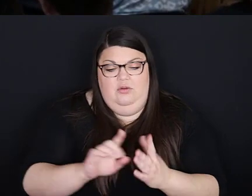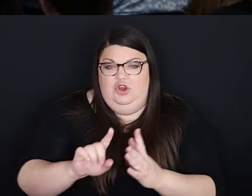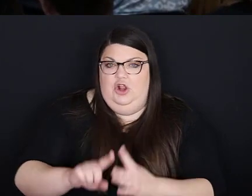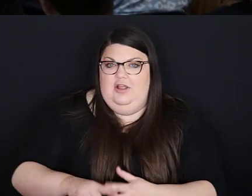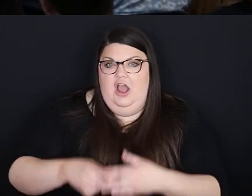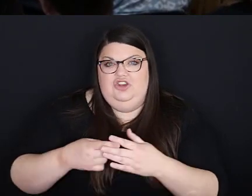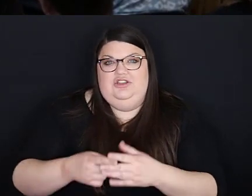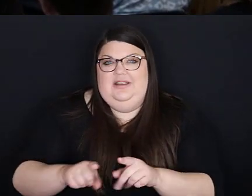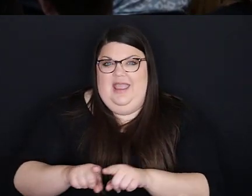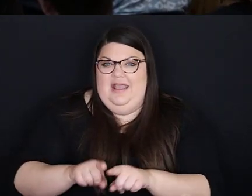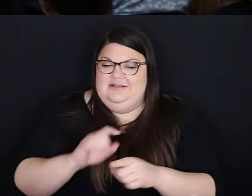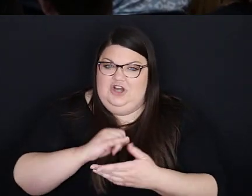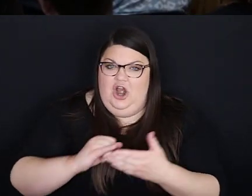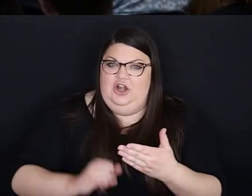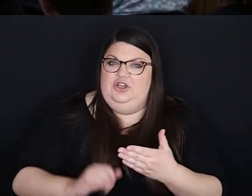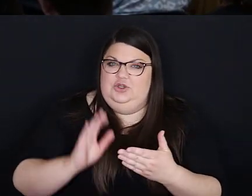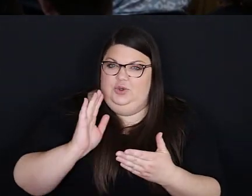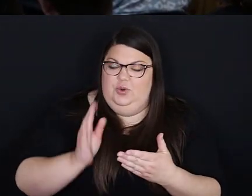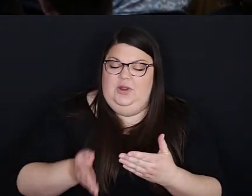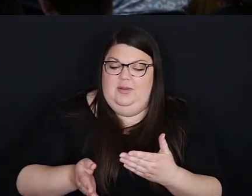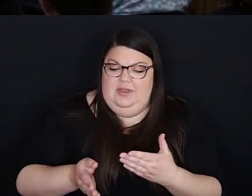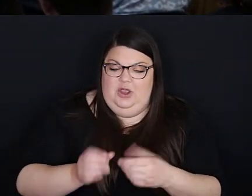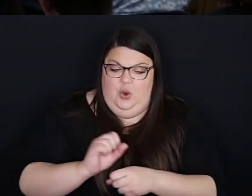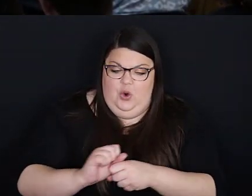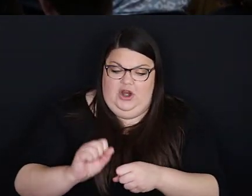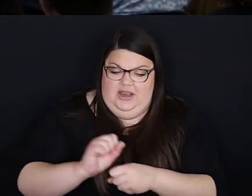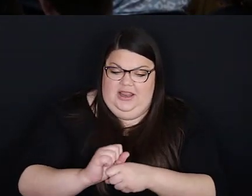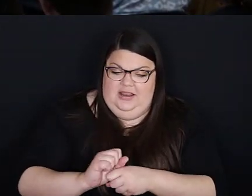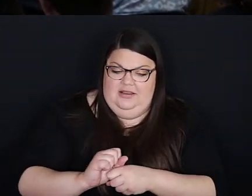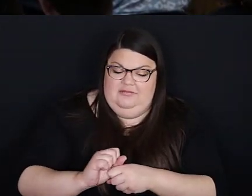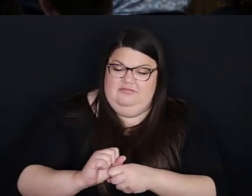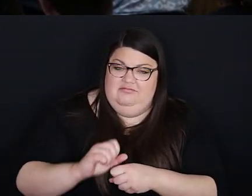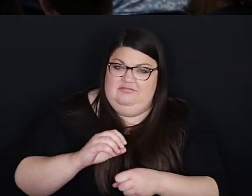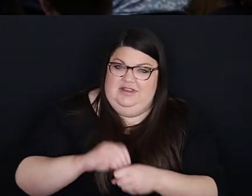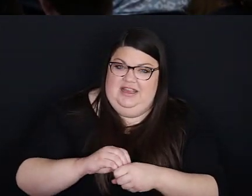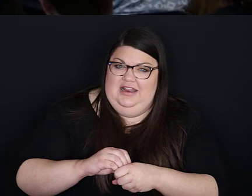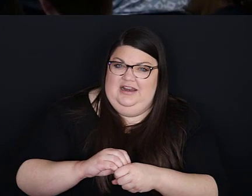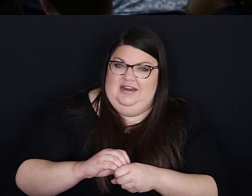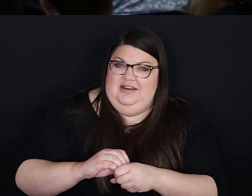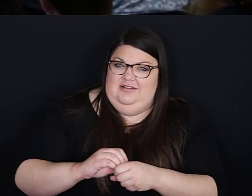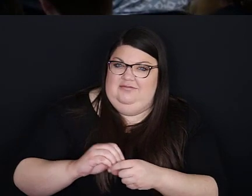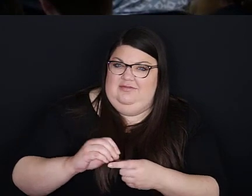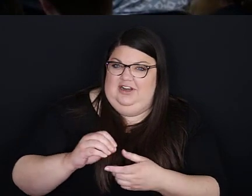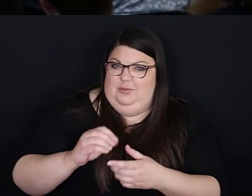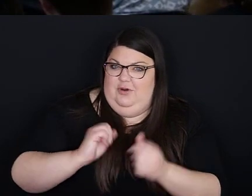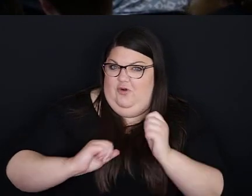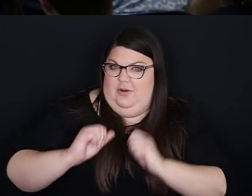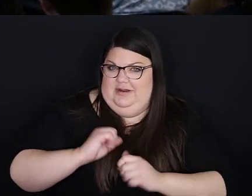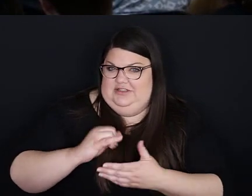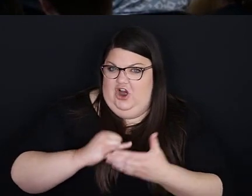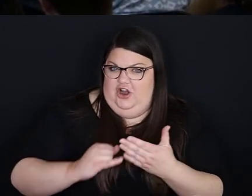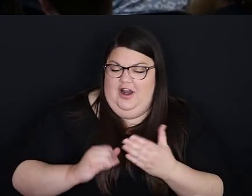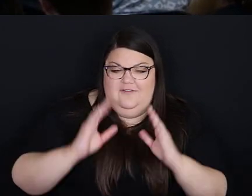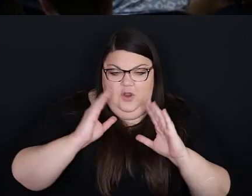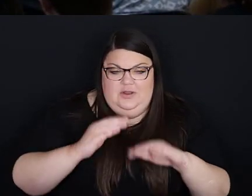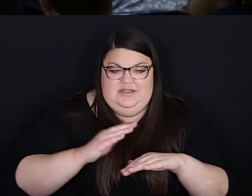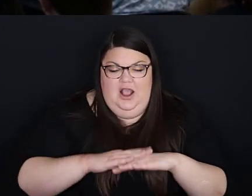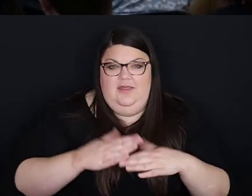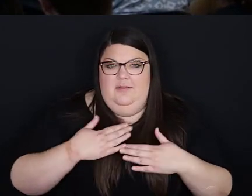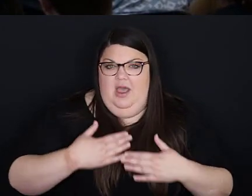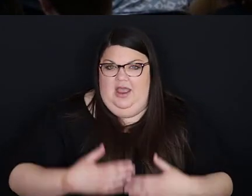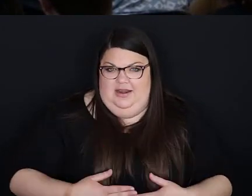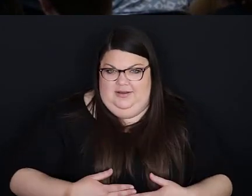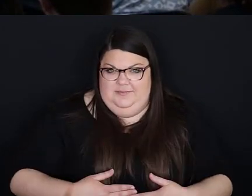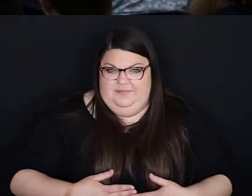yourself as an artist who will be working in the genre of performance art and focusing on the